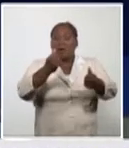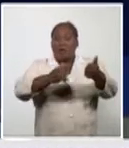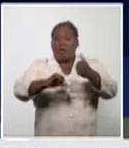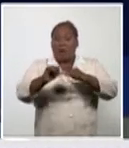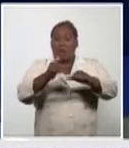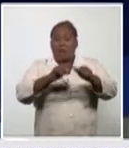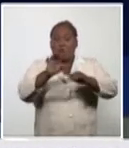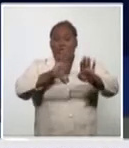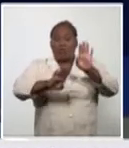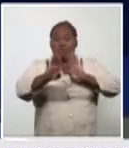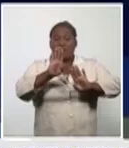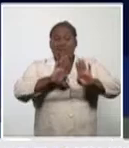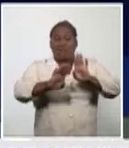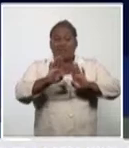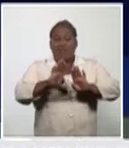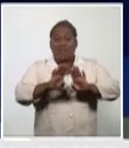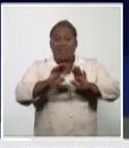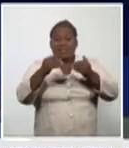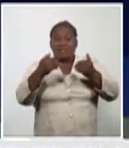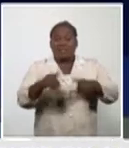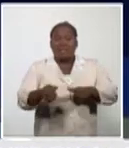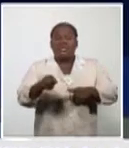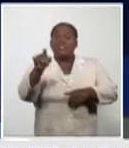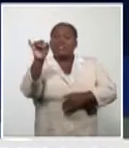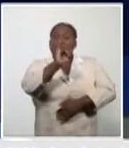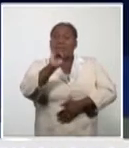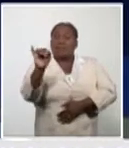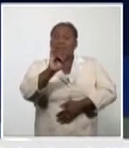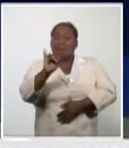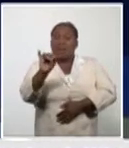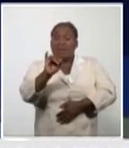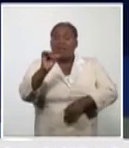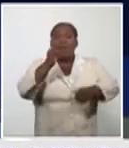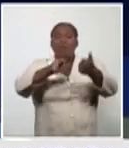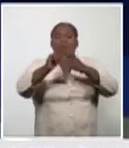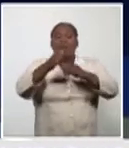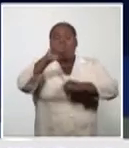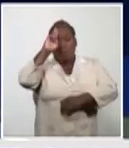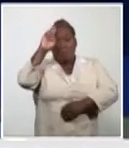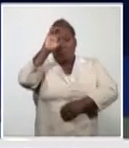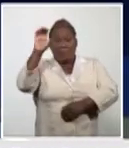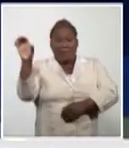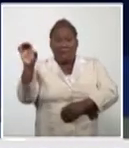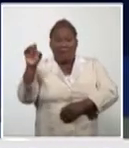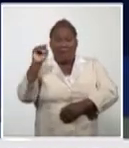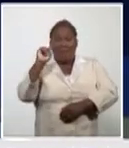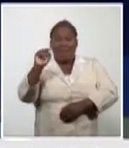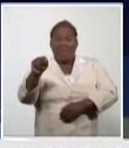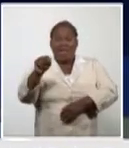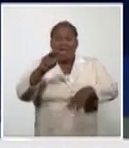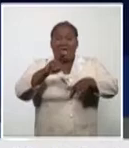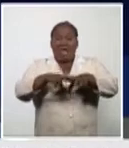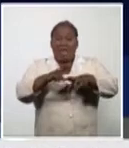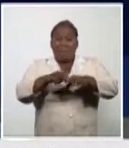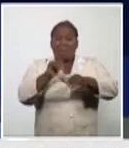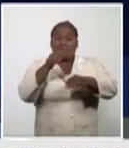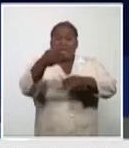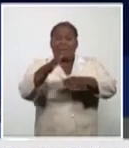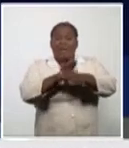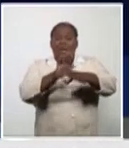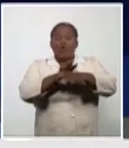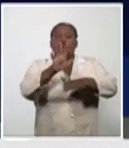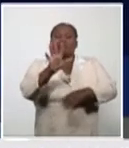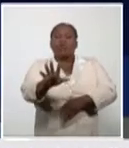Clara, 188 at the laboratory of the Center for Genetic Engineering and Biotechnology, 76 at the laboratory of